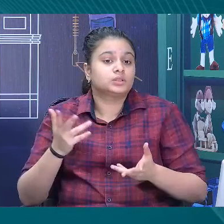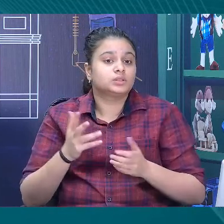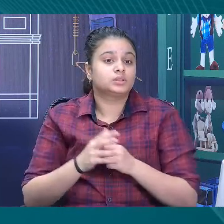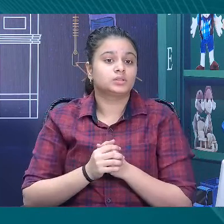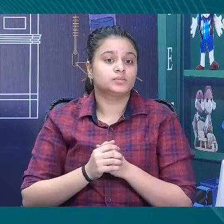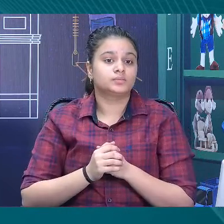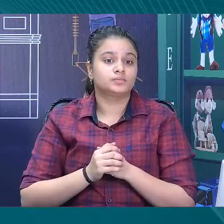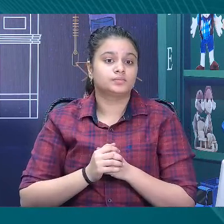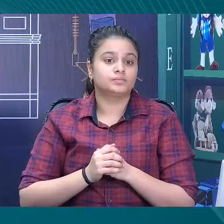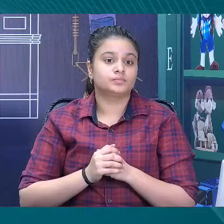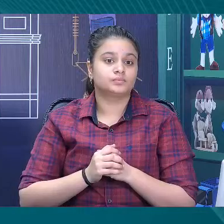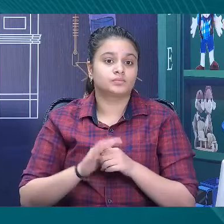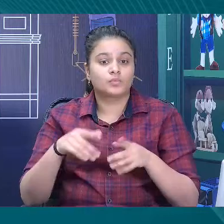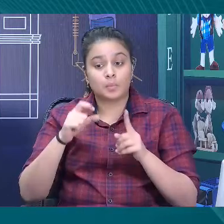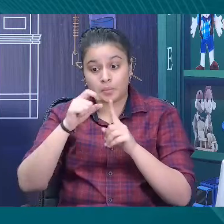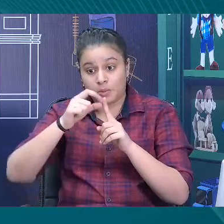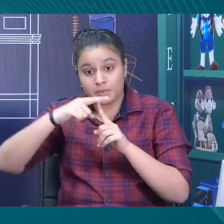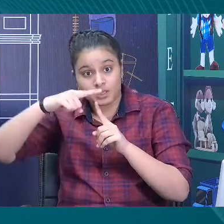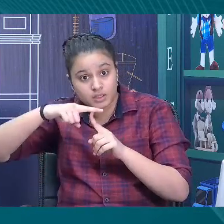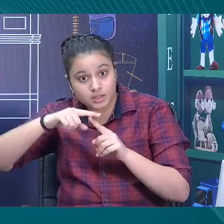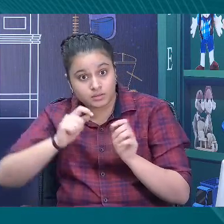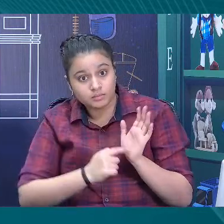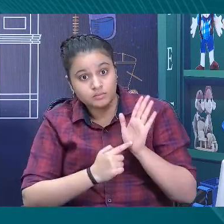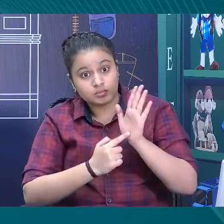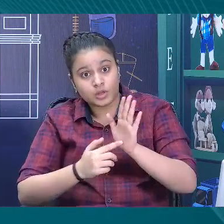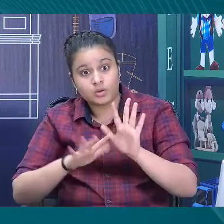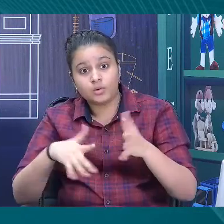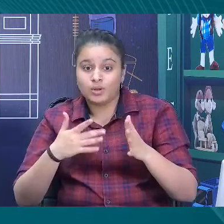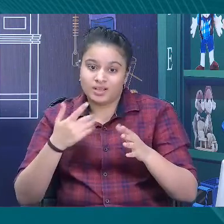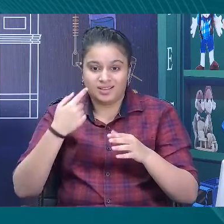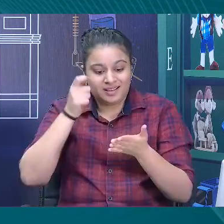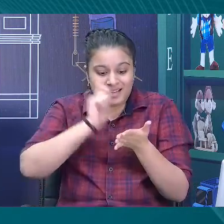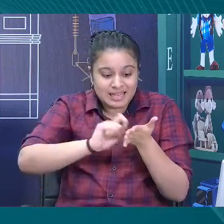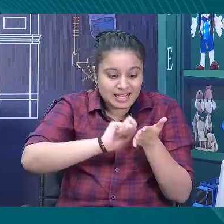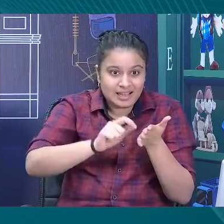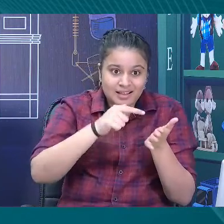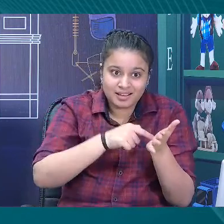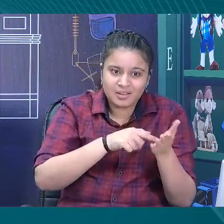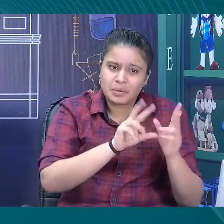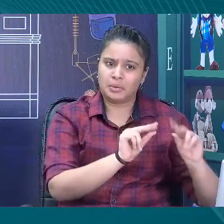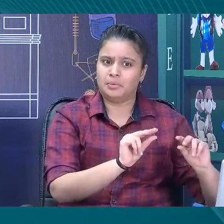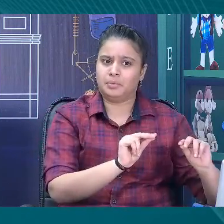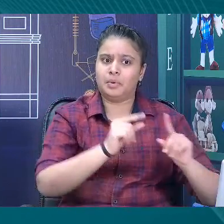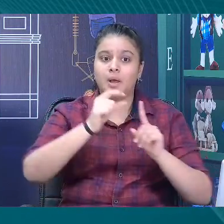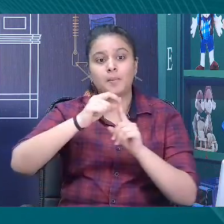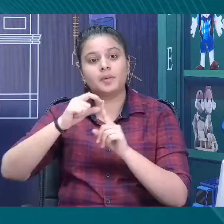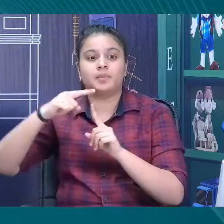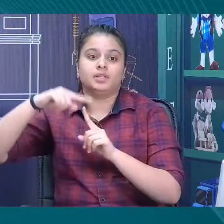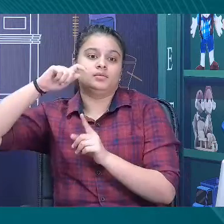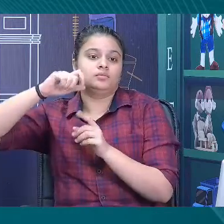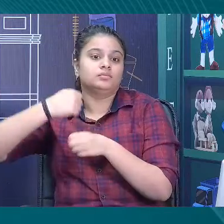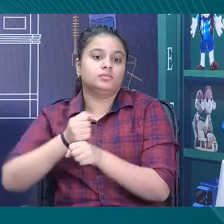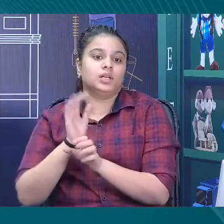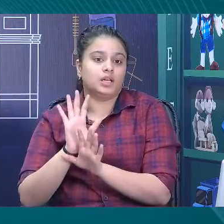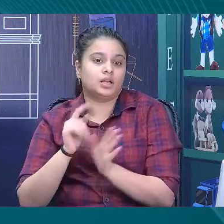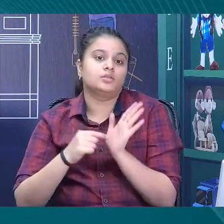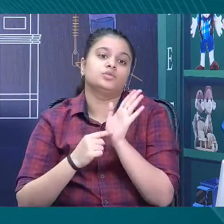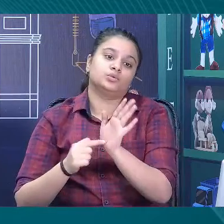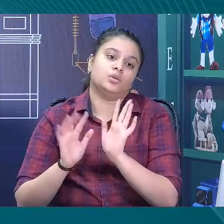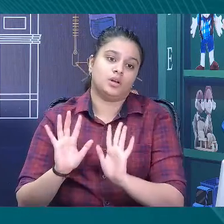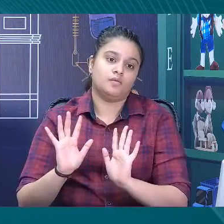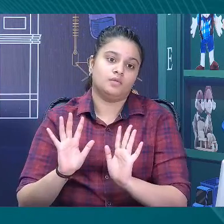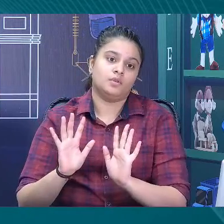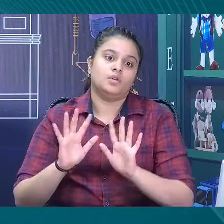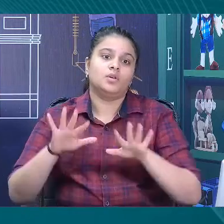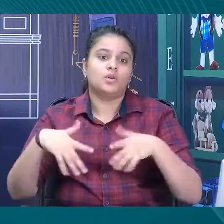give a presentation rather than write an essay. Right. Give a PowerPoint presentation, or even just do a